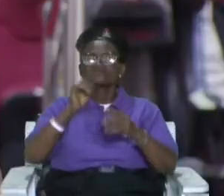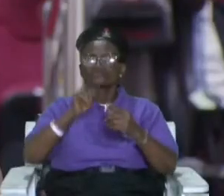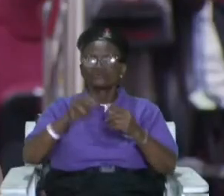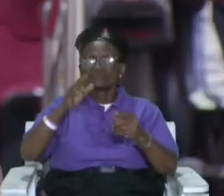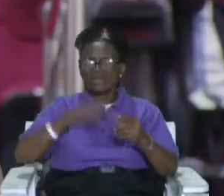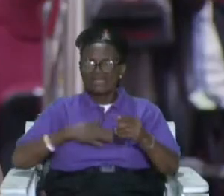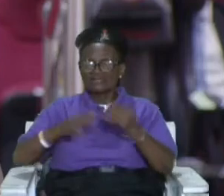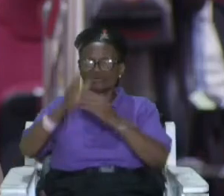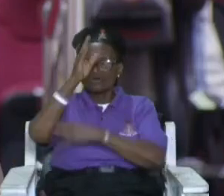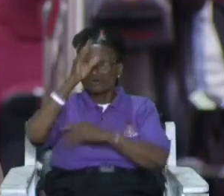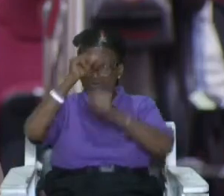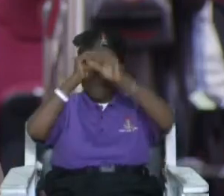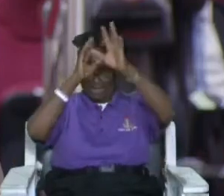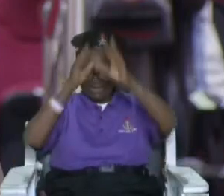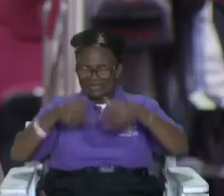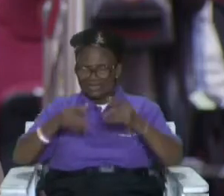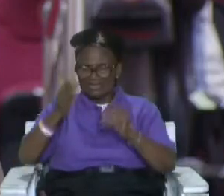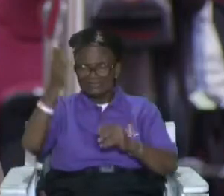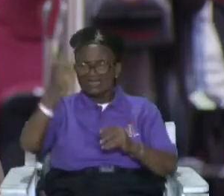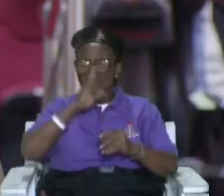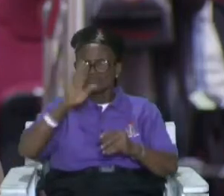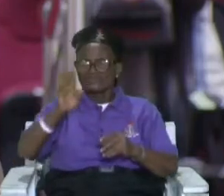way."